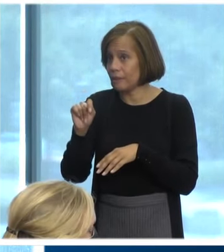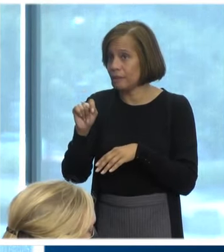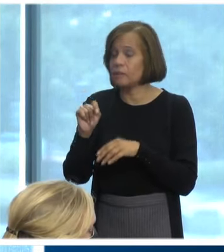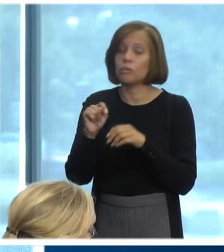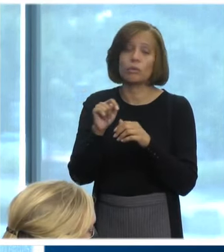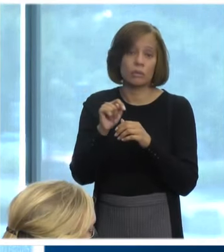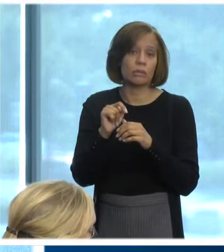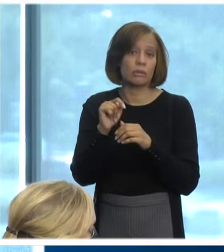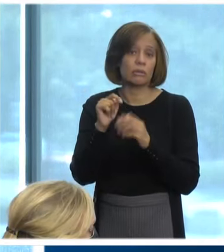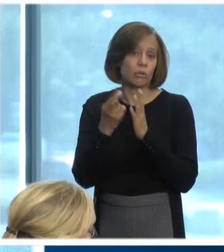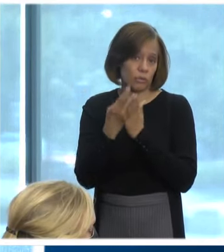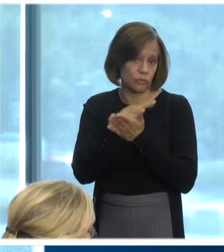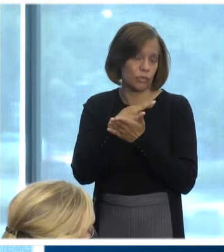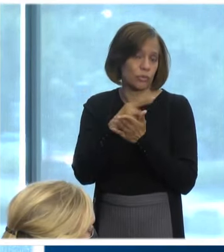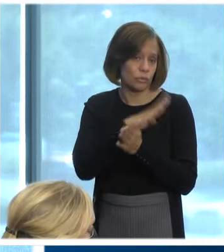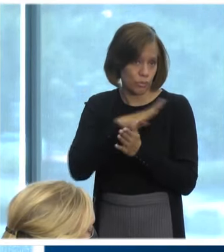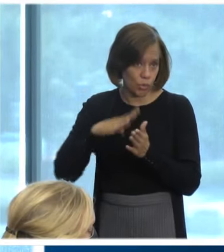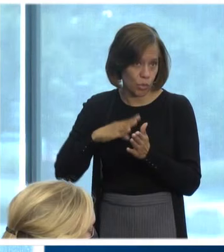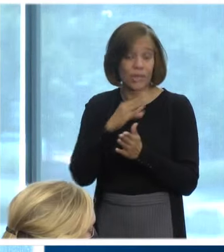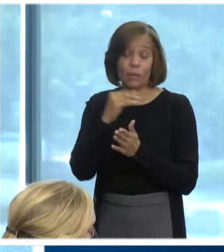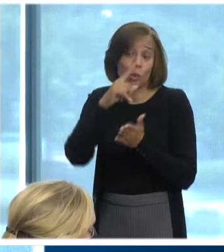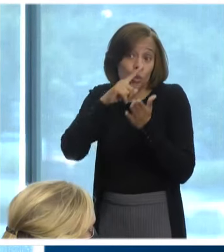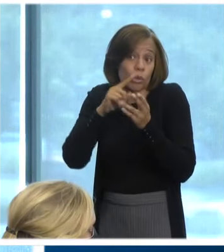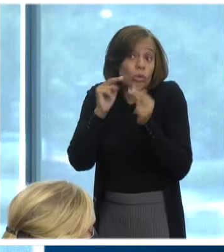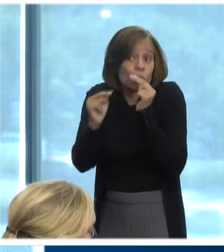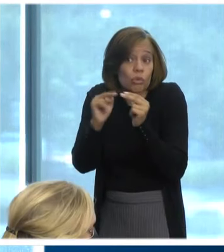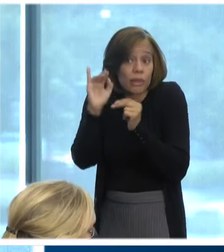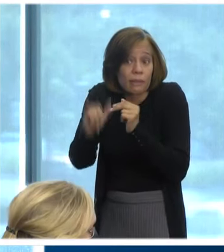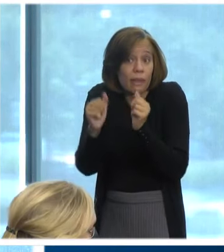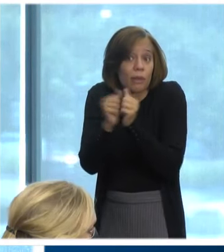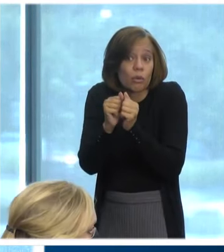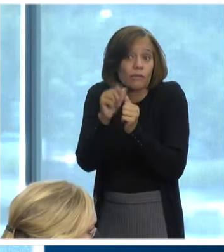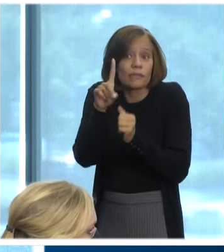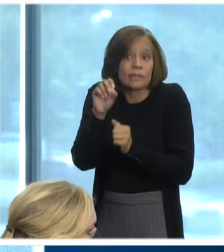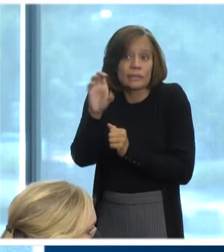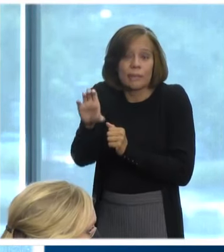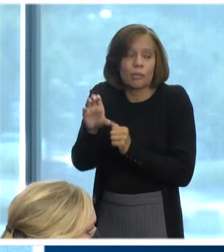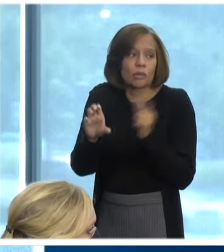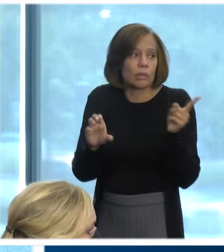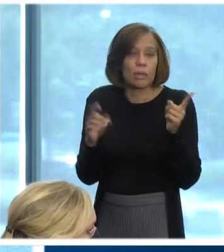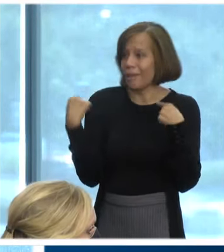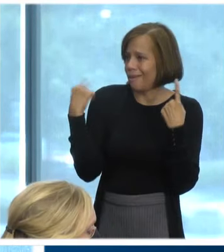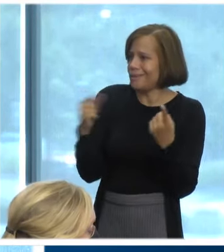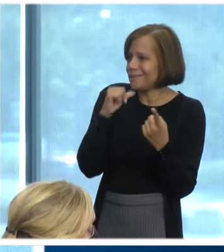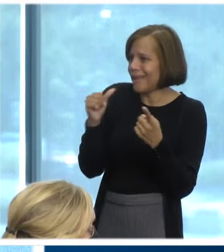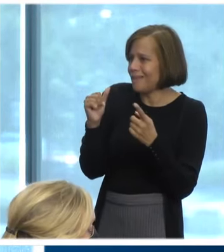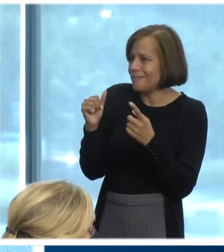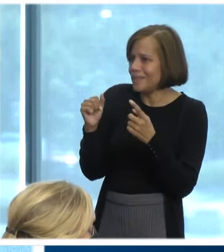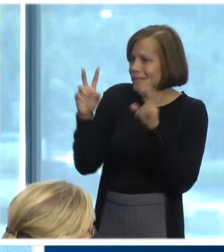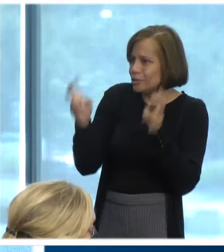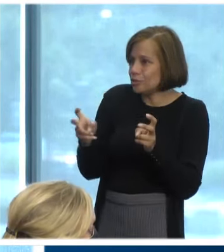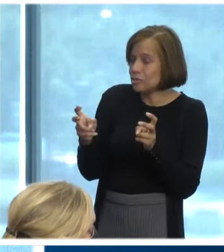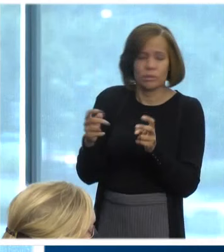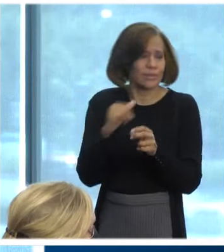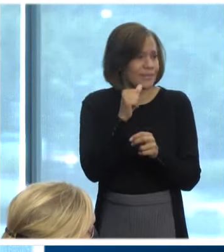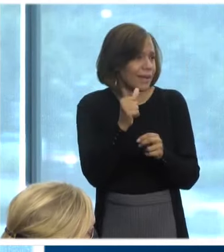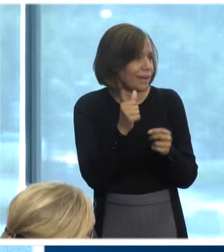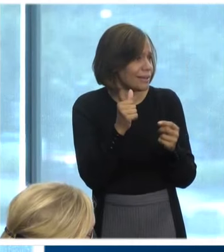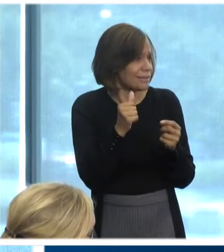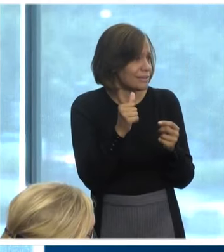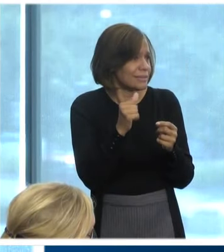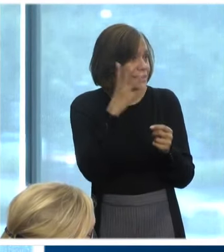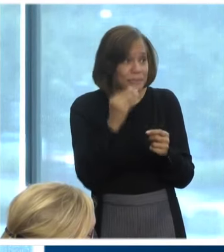general. And we will negotiate that as our top priority with the FOP in December. But it's never been an issue before now. We have never had what we